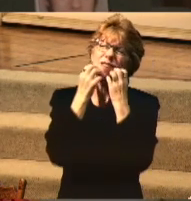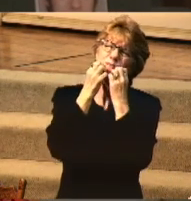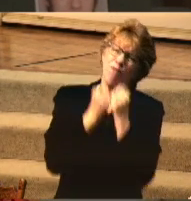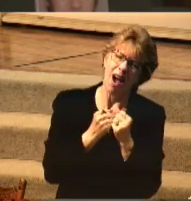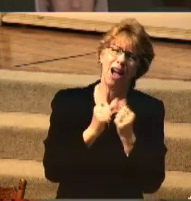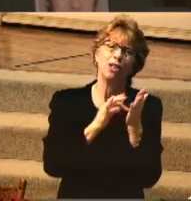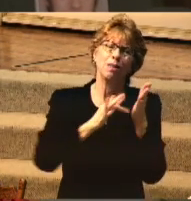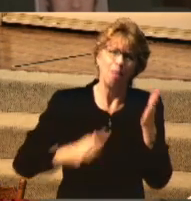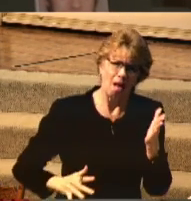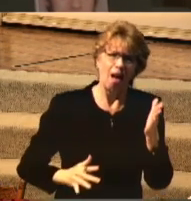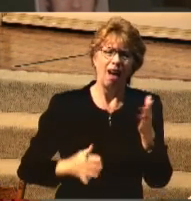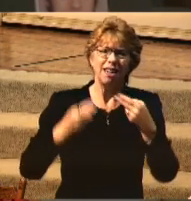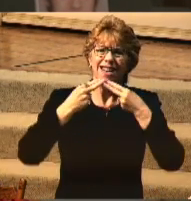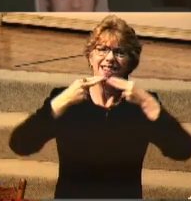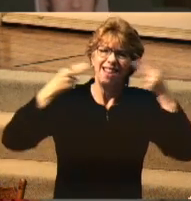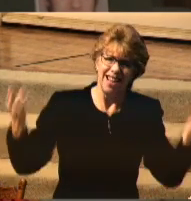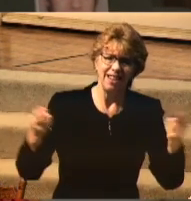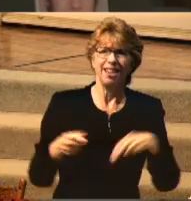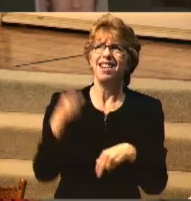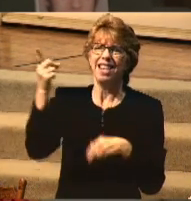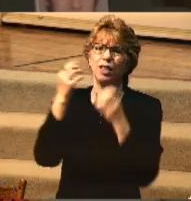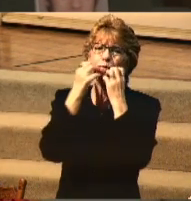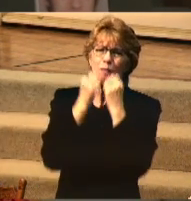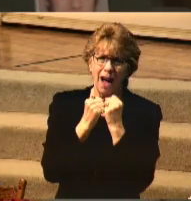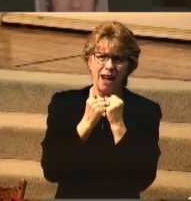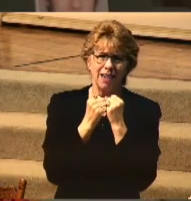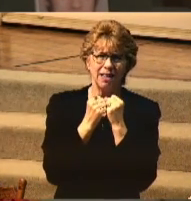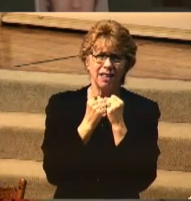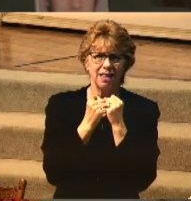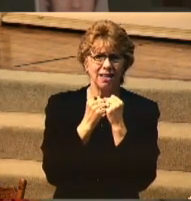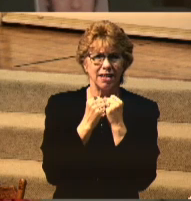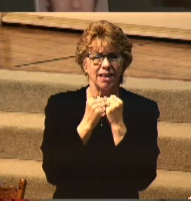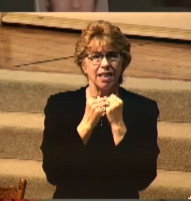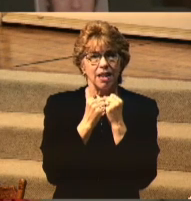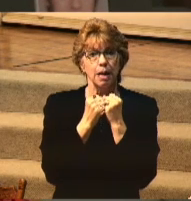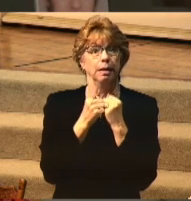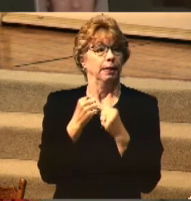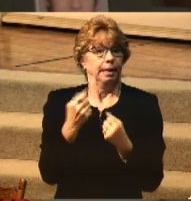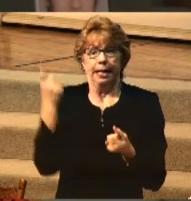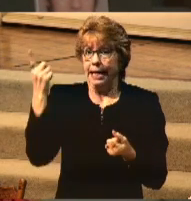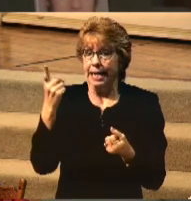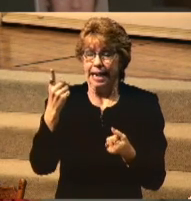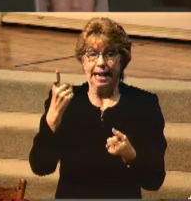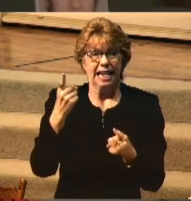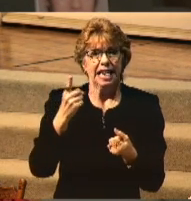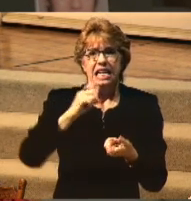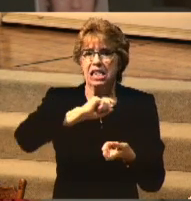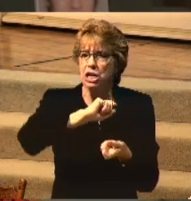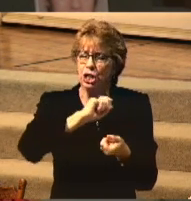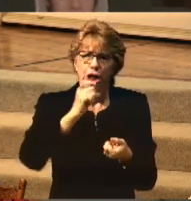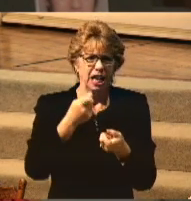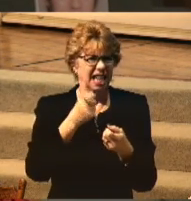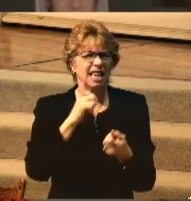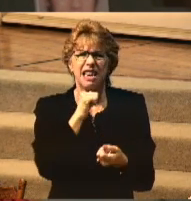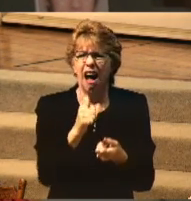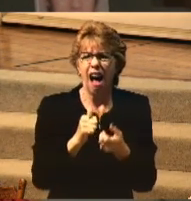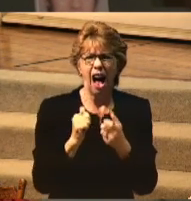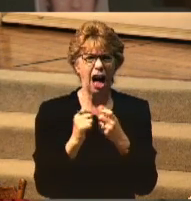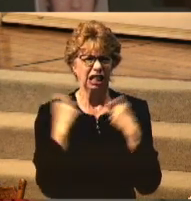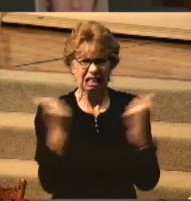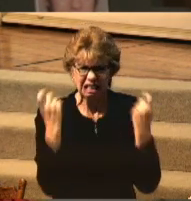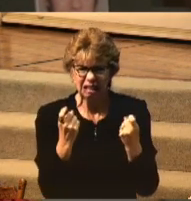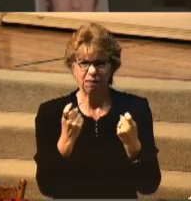blood that was innocent. He's precious because of his incorruptible blood. Not just the blood